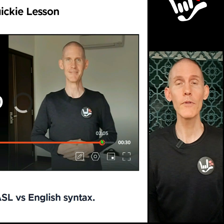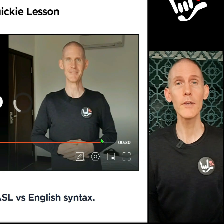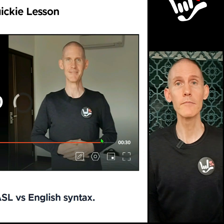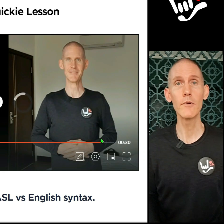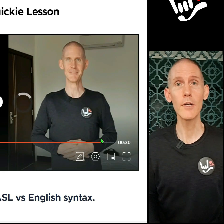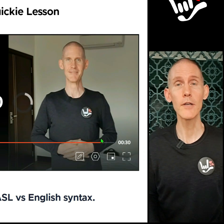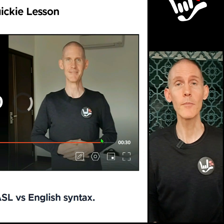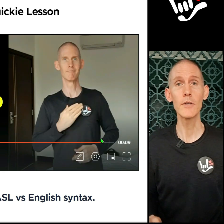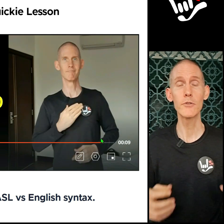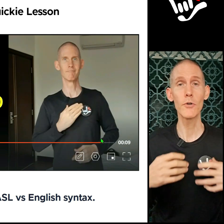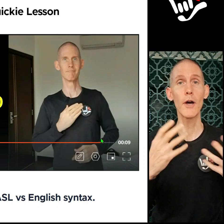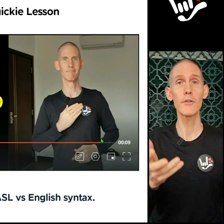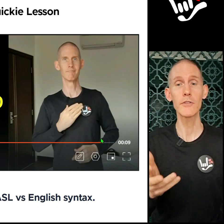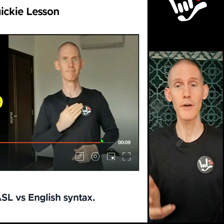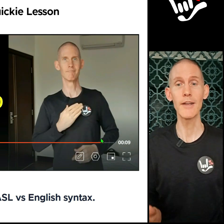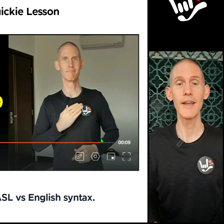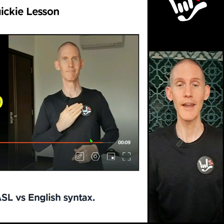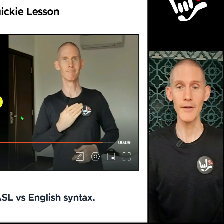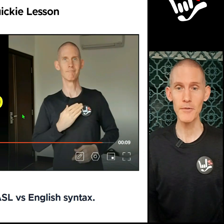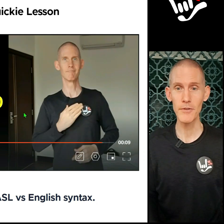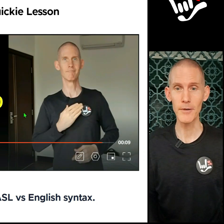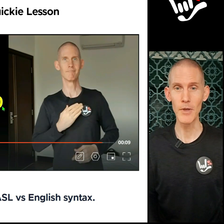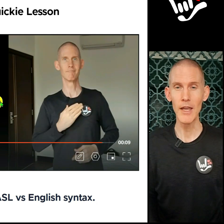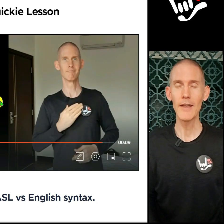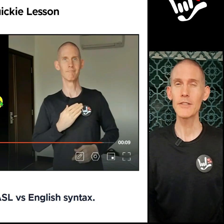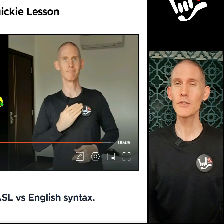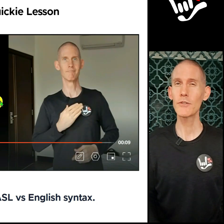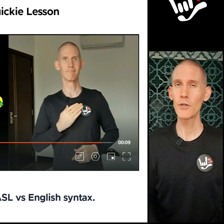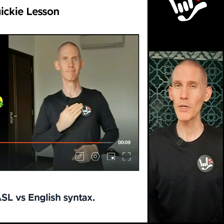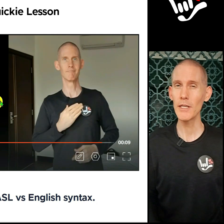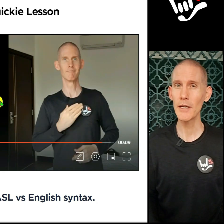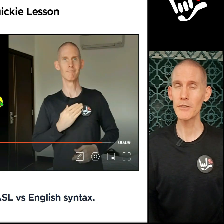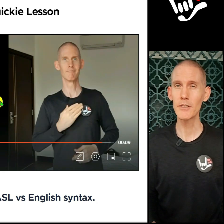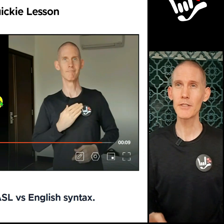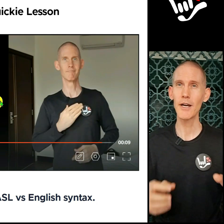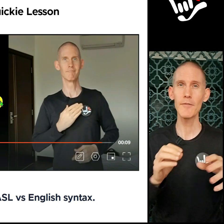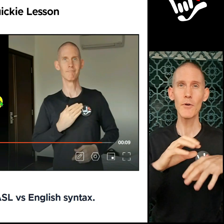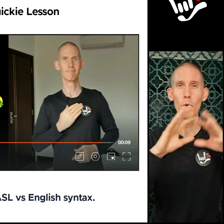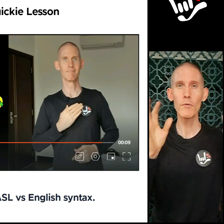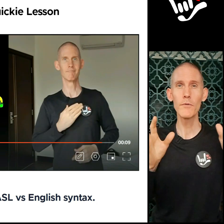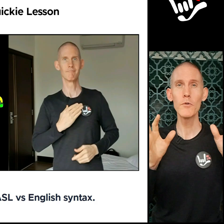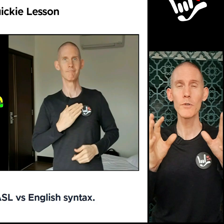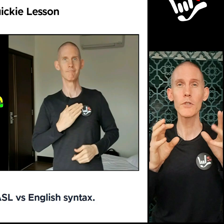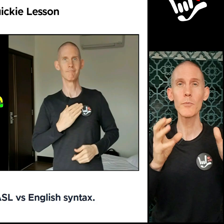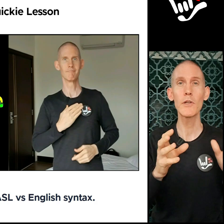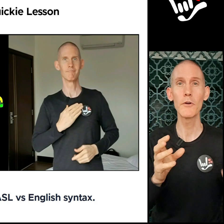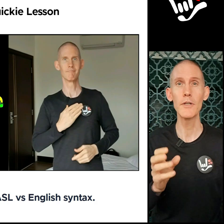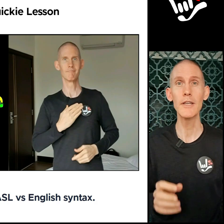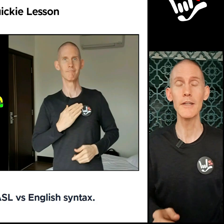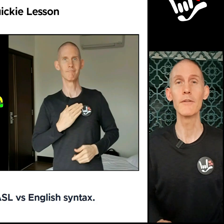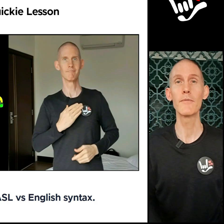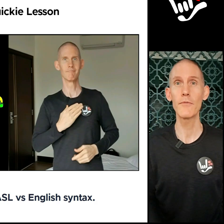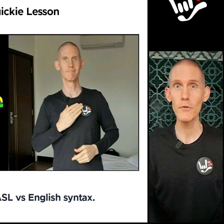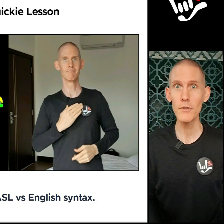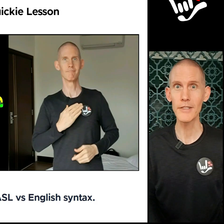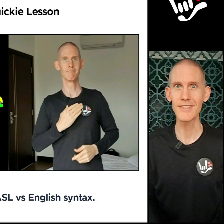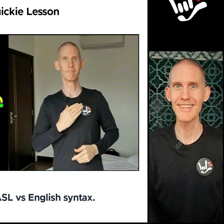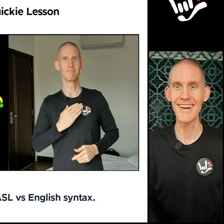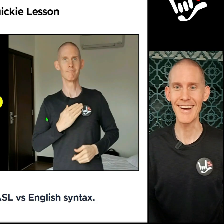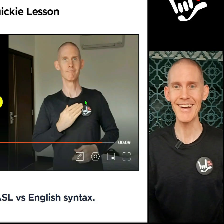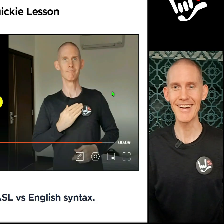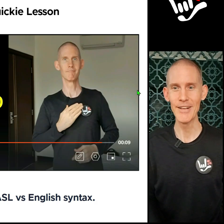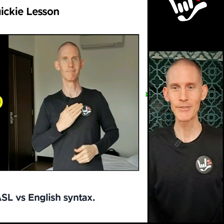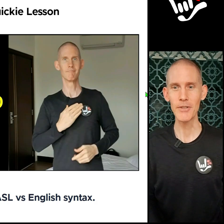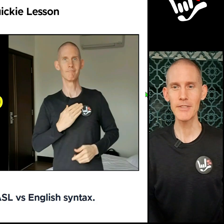the whole thing, right? And I'm going to show you how to sign everything. And this is just a Quickie lesson. It's kind of an overview of what you're going to be learning in the full